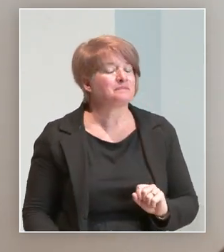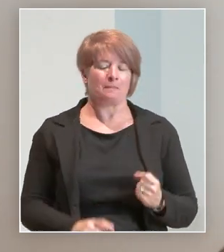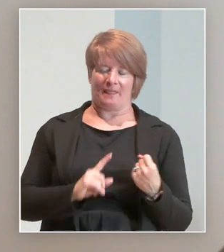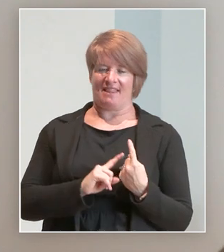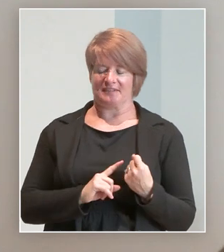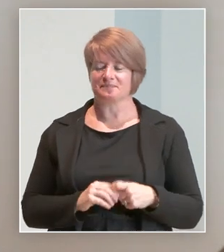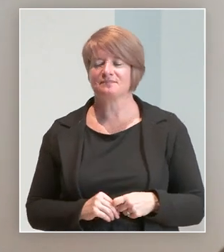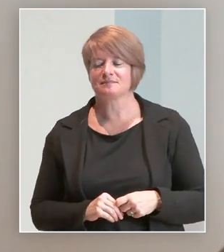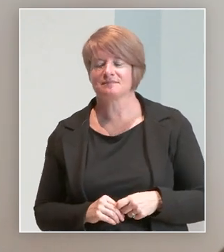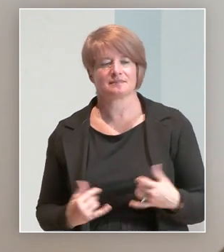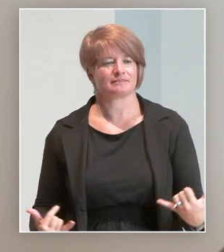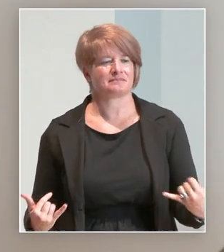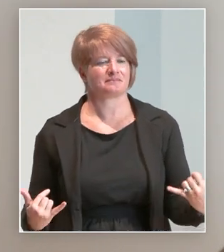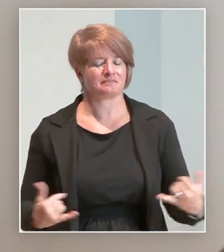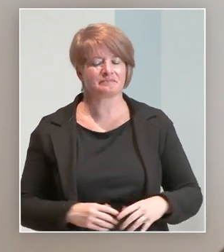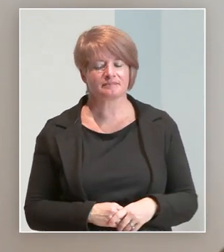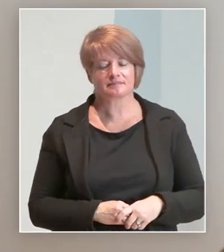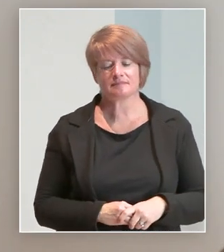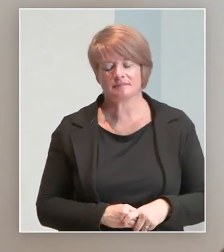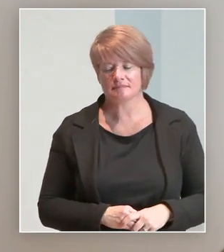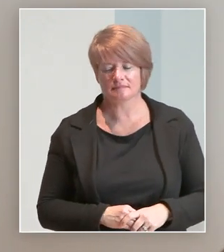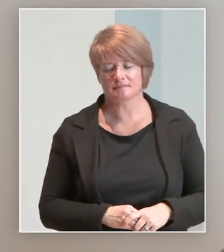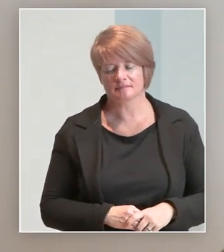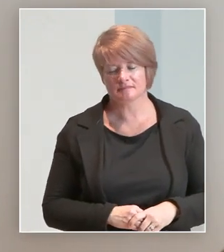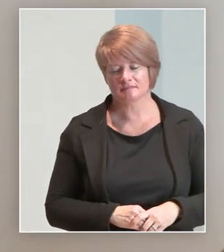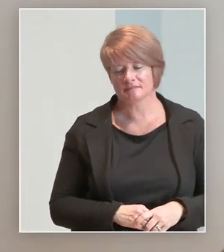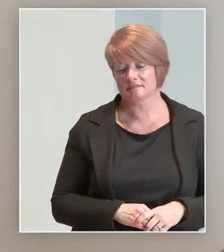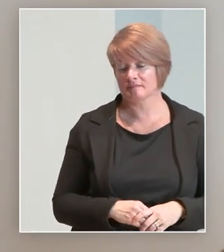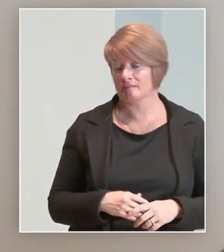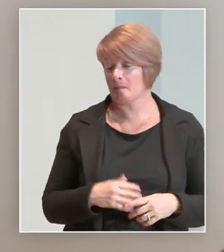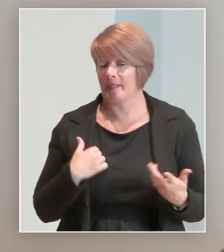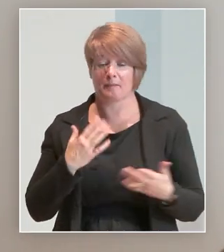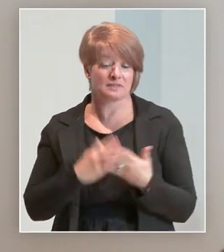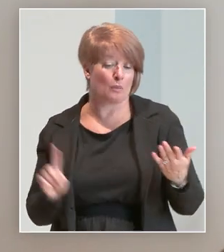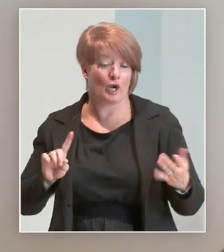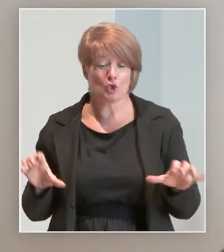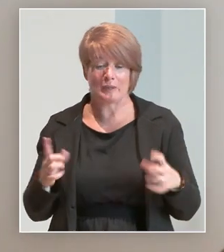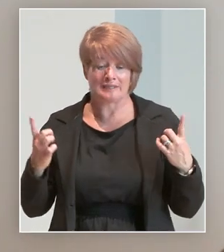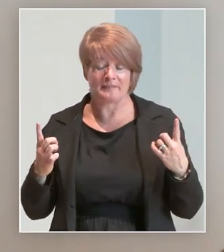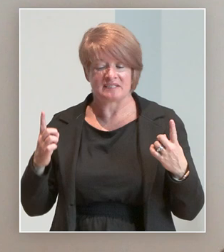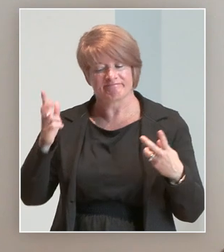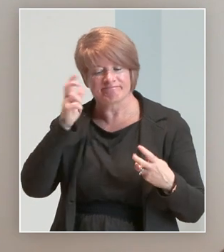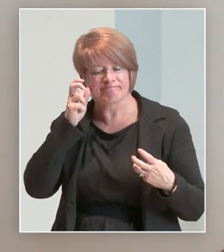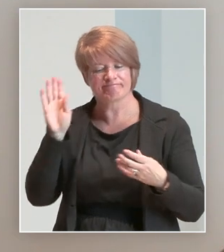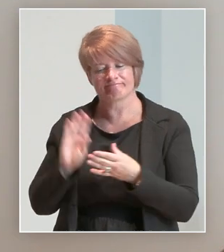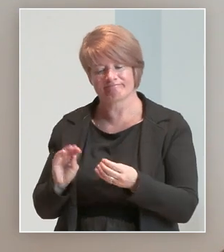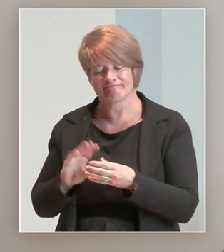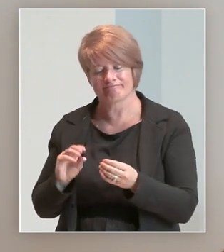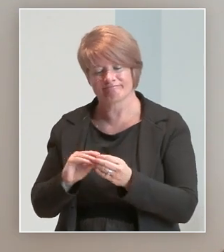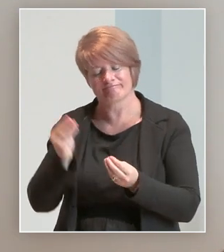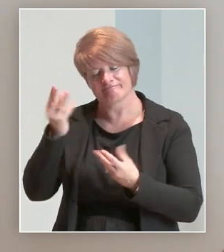11, present day. I am somewhere doing something and listening to her message. She tells me